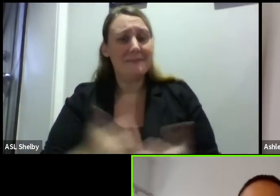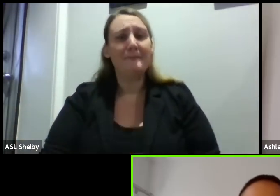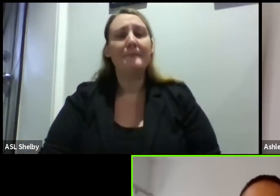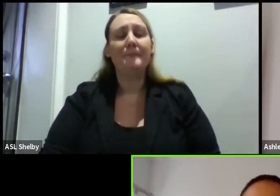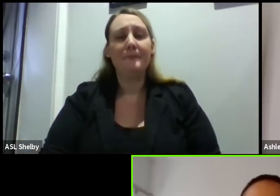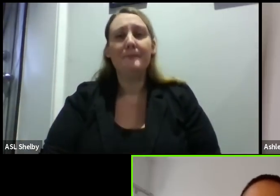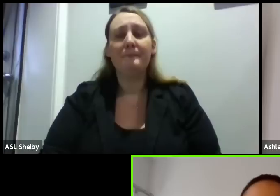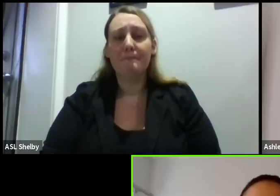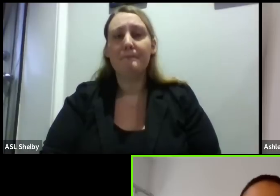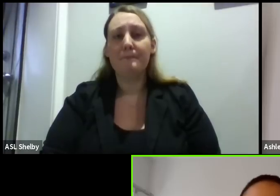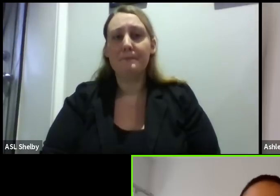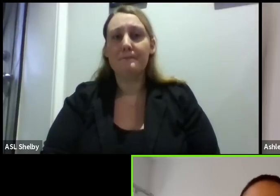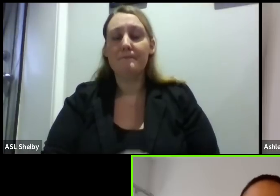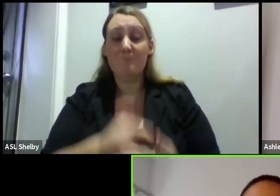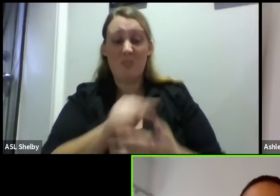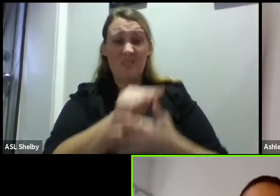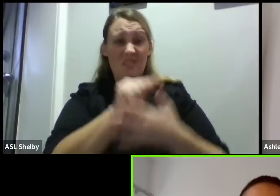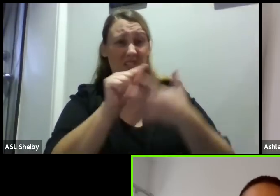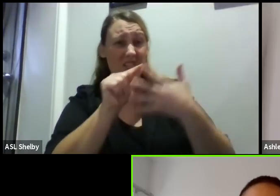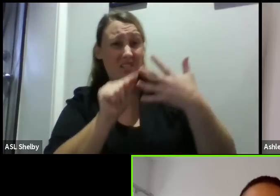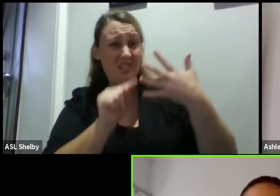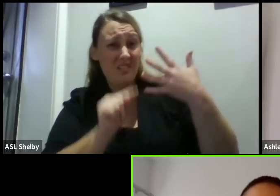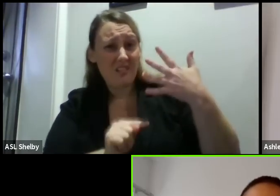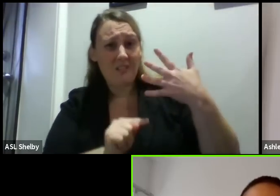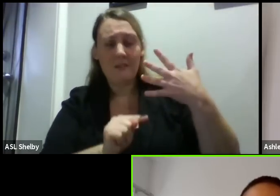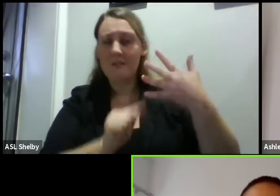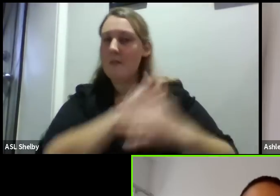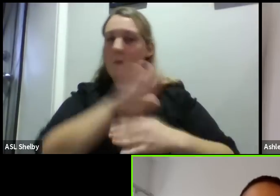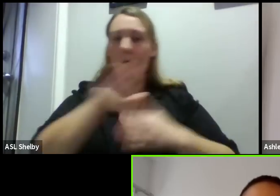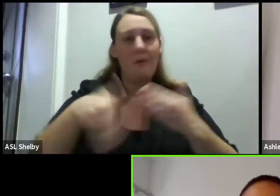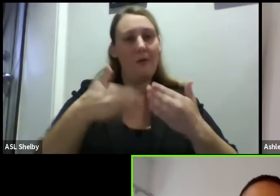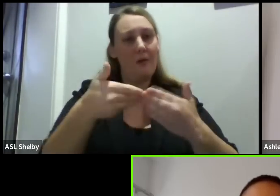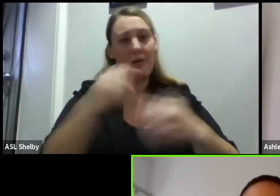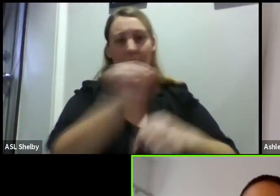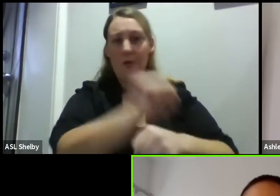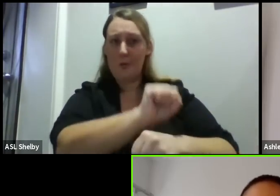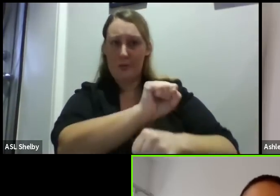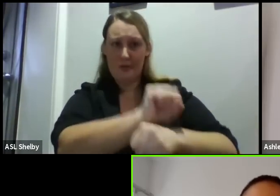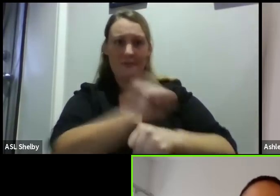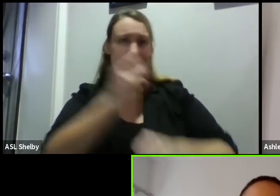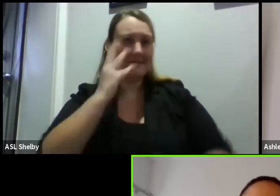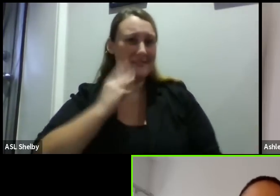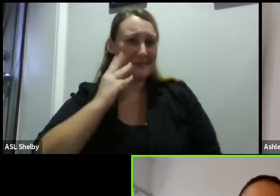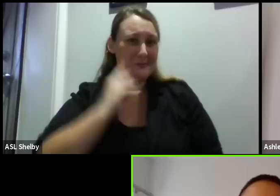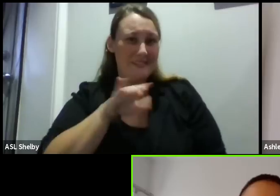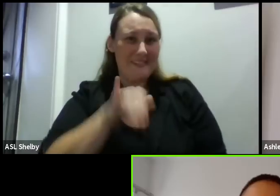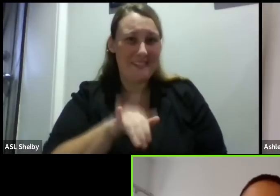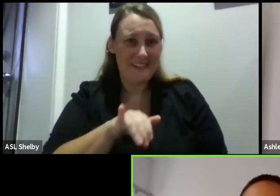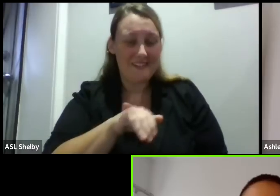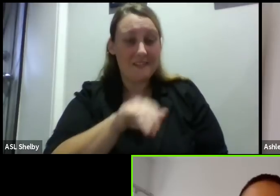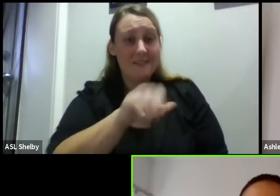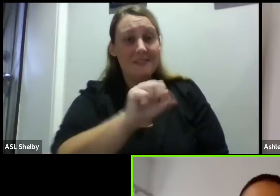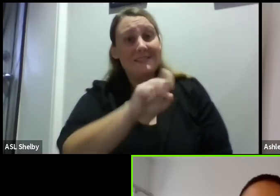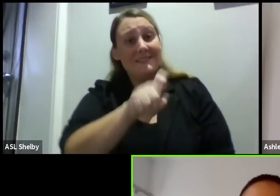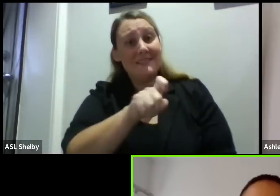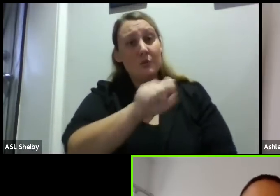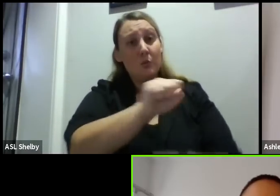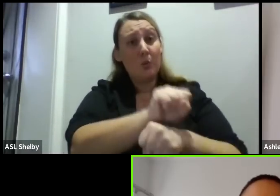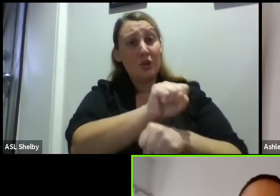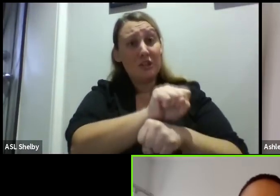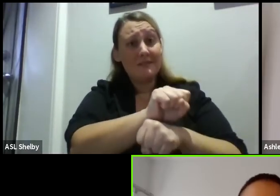But this is true of all work, all labor. Sex work is work. Decriminalize our